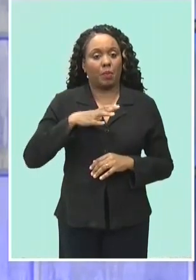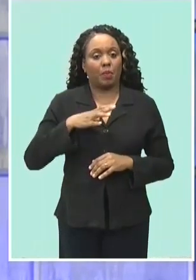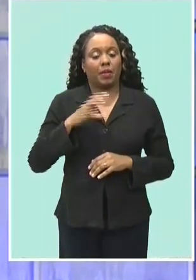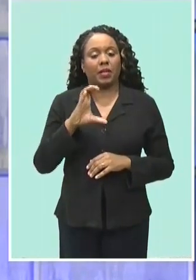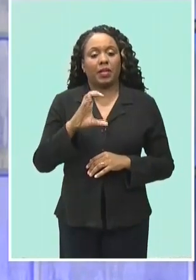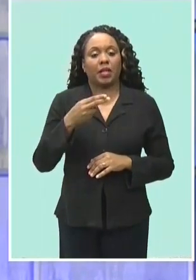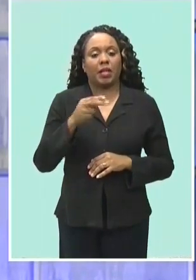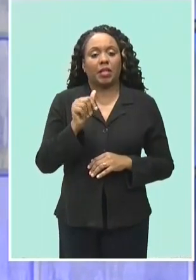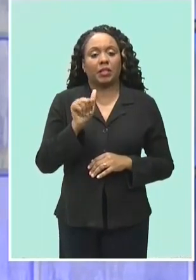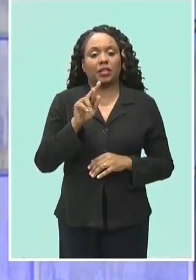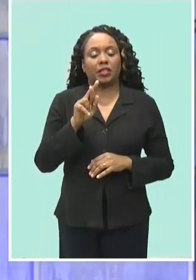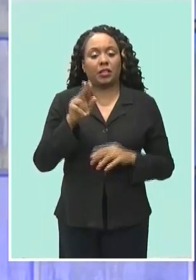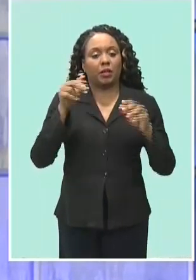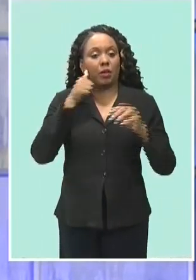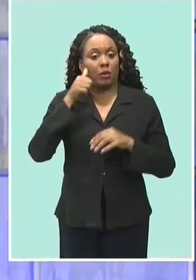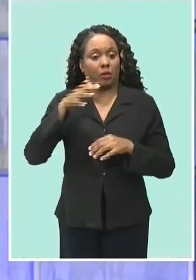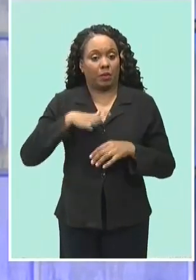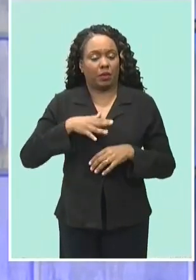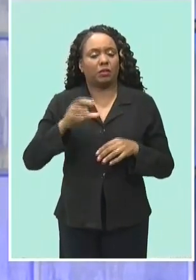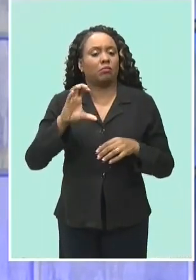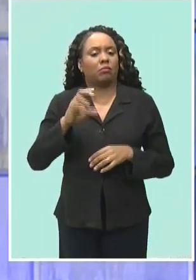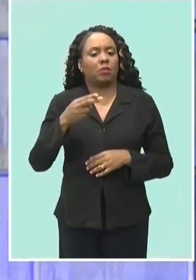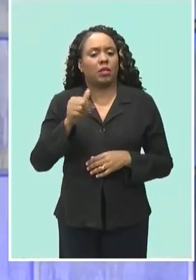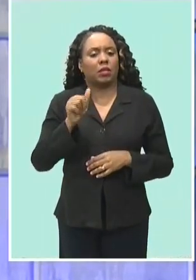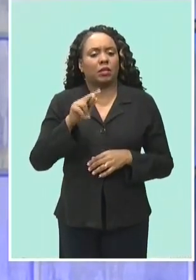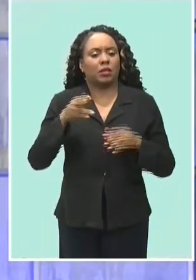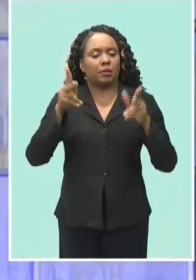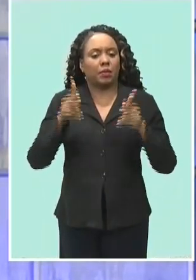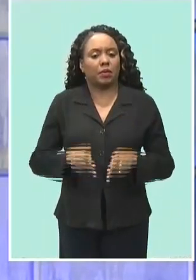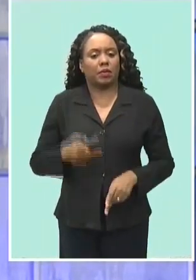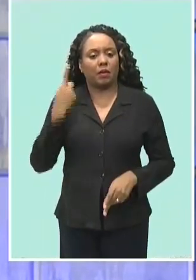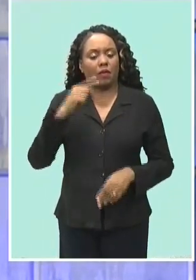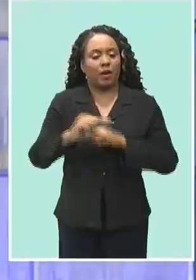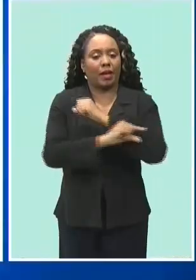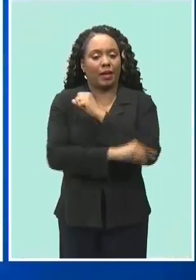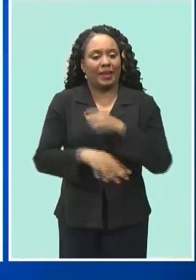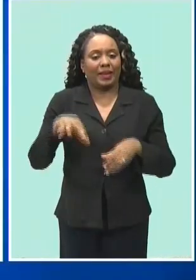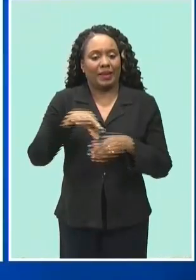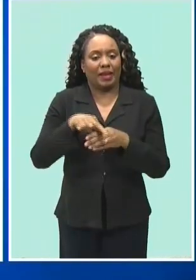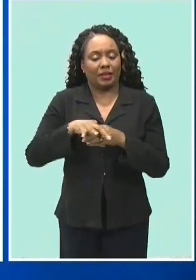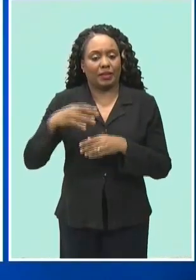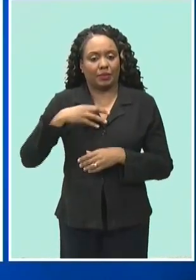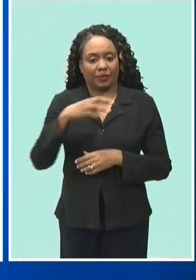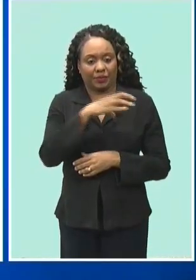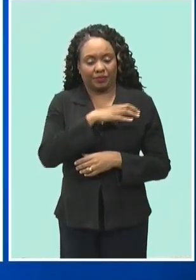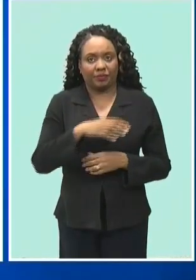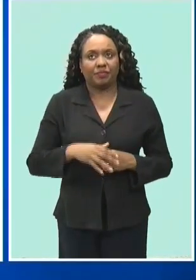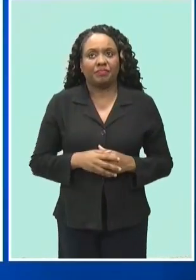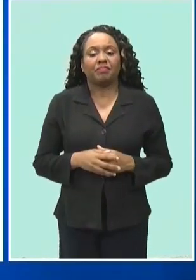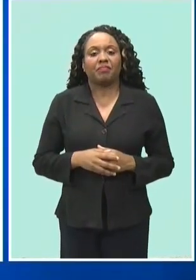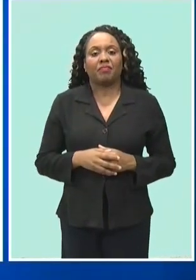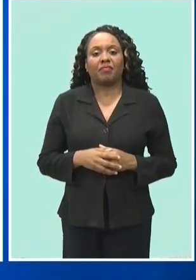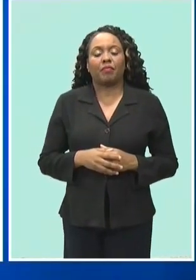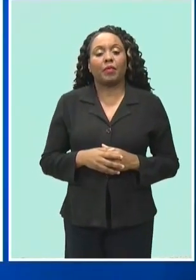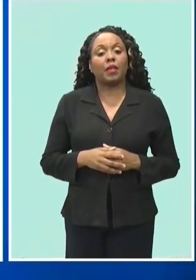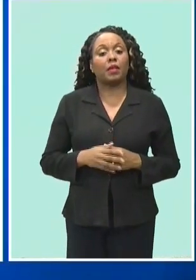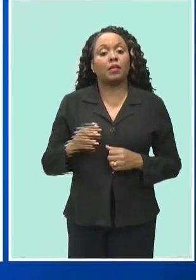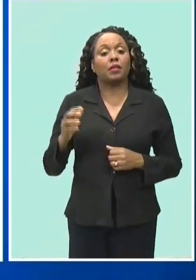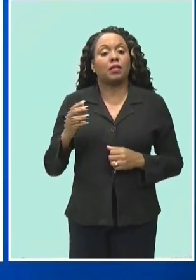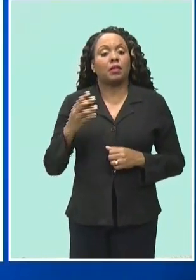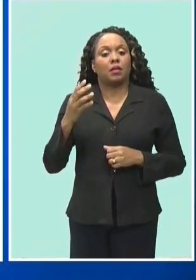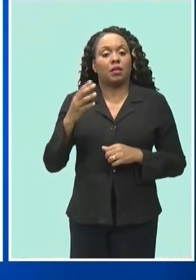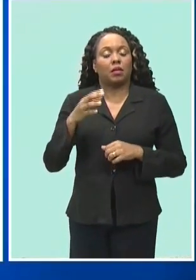Guyana Elections Commission. She says she'll be guided by the Constitution. Retired Justice Singh's appointment comes as Guyana is over